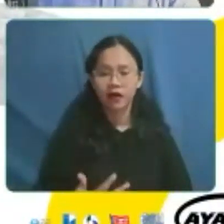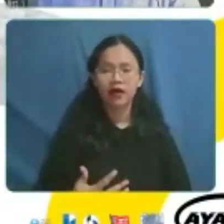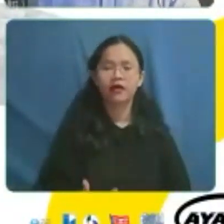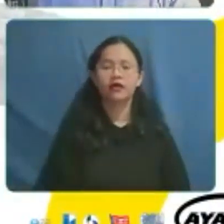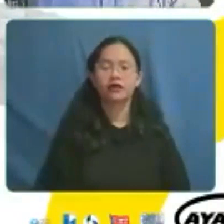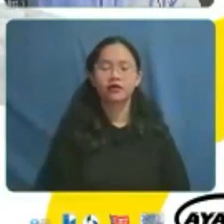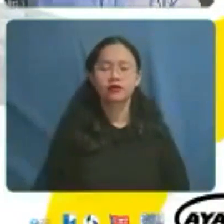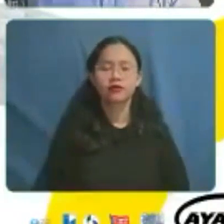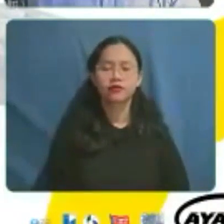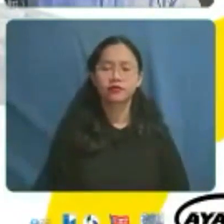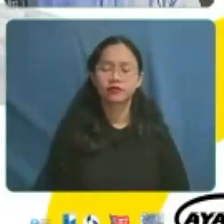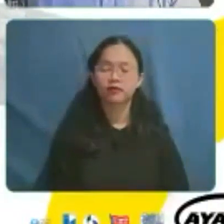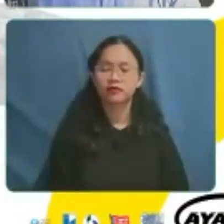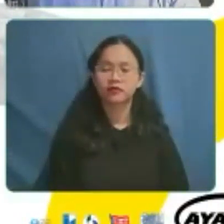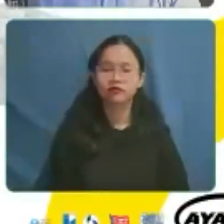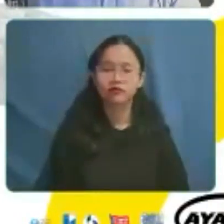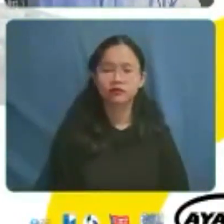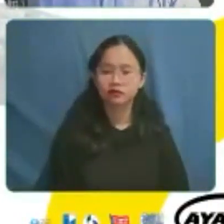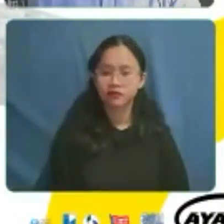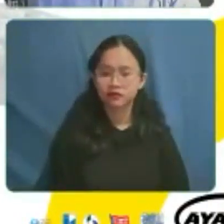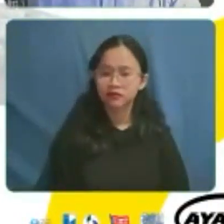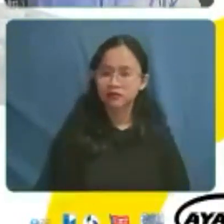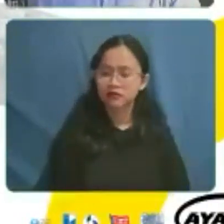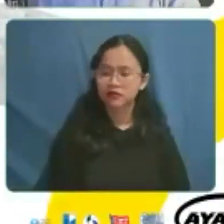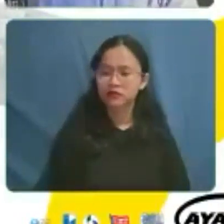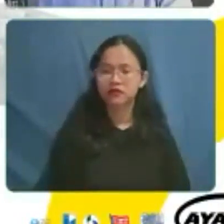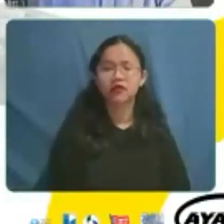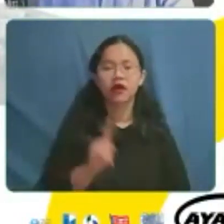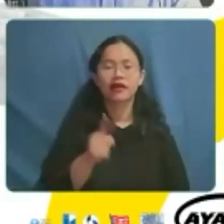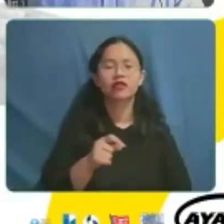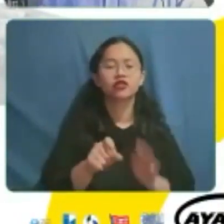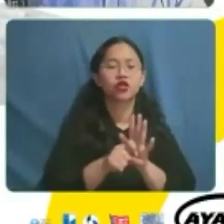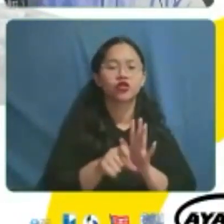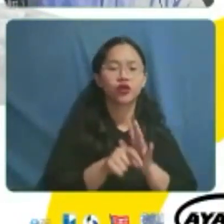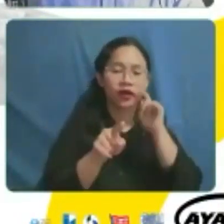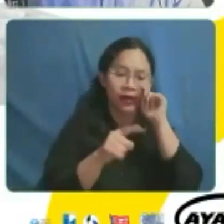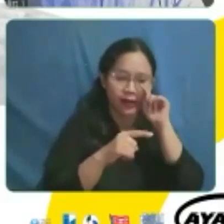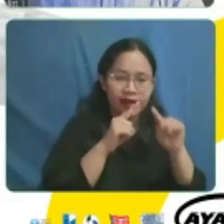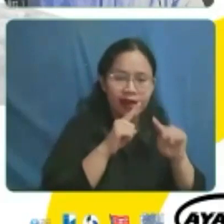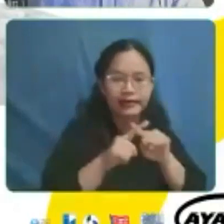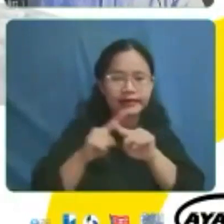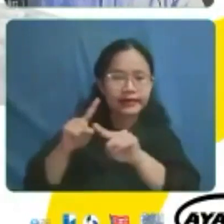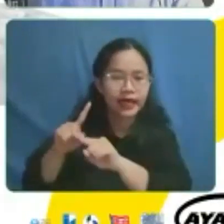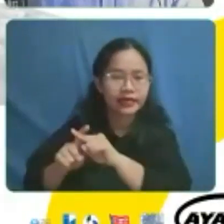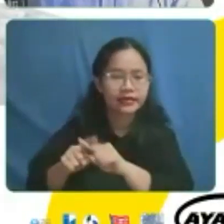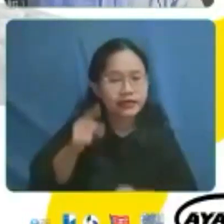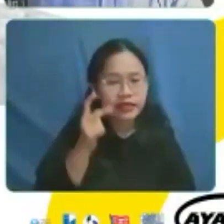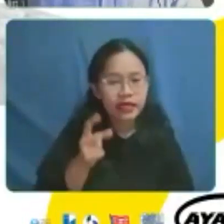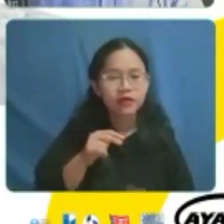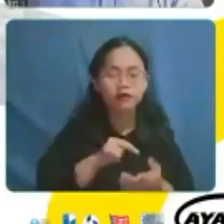relationship for fine particles. So for example, on the x-axis, you've got the fine